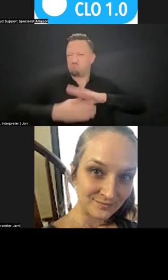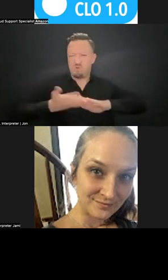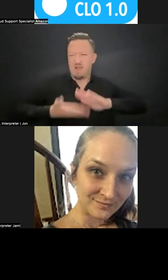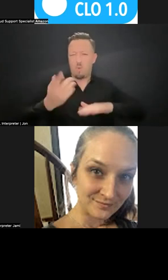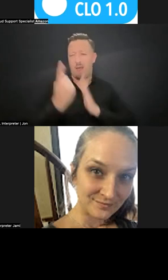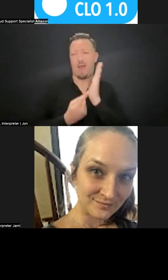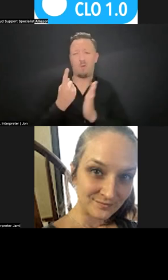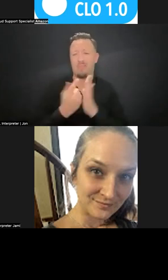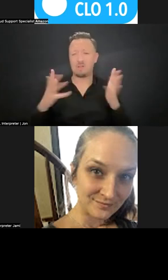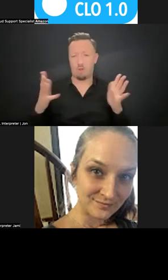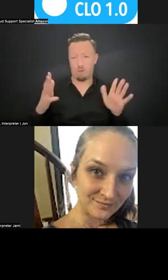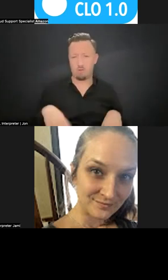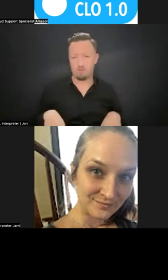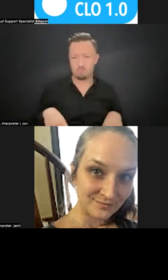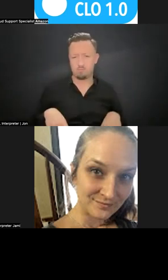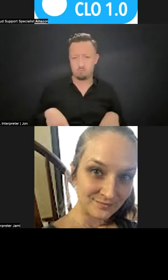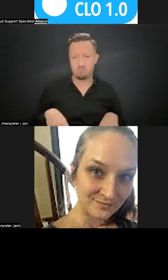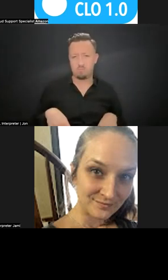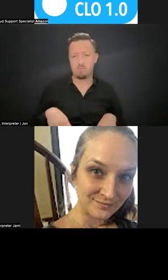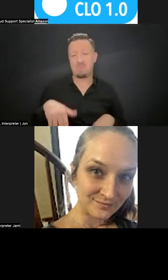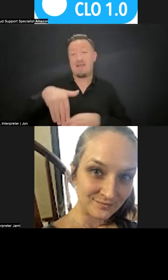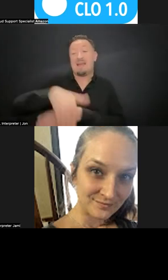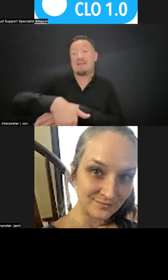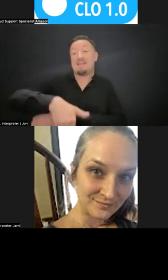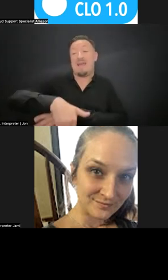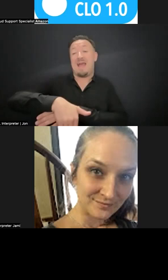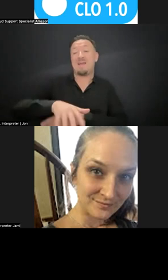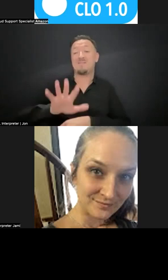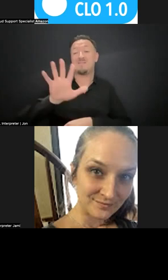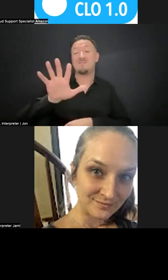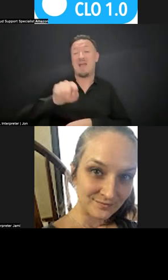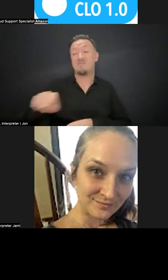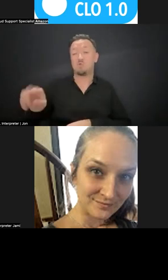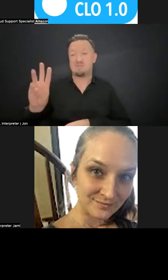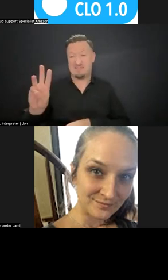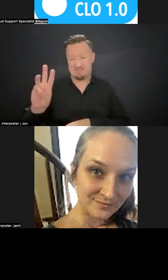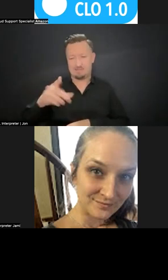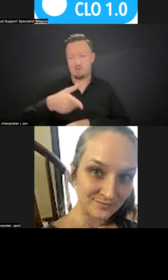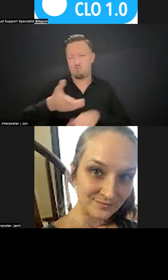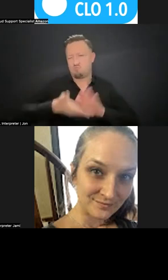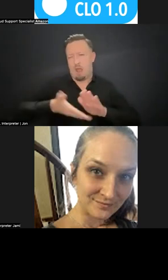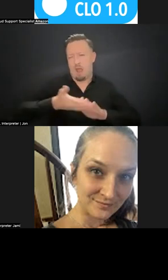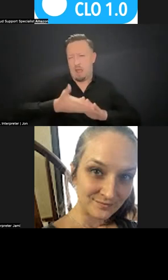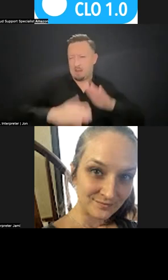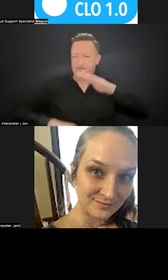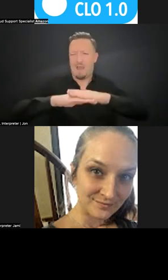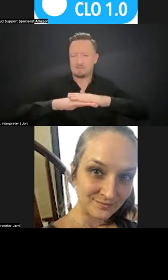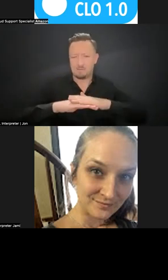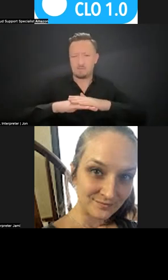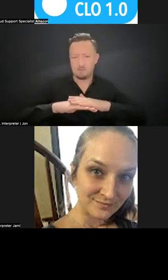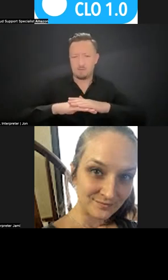5 p.m. to 6 p.m., we're using it to maximum capacity. Rest of the